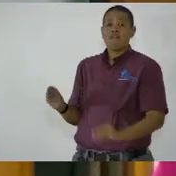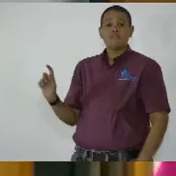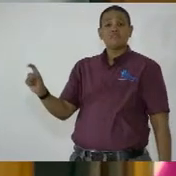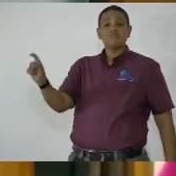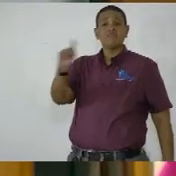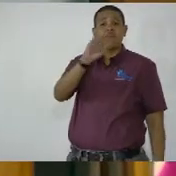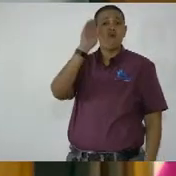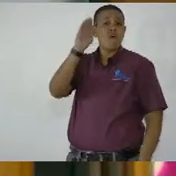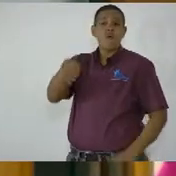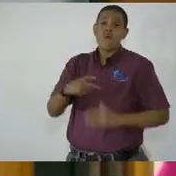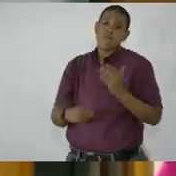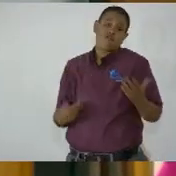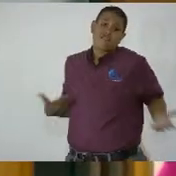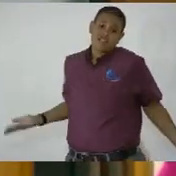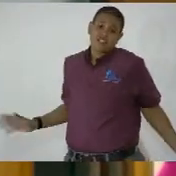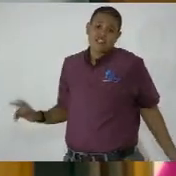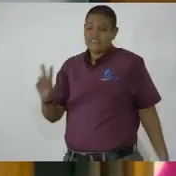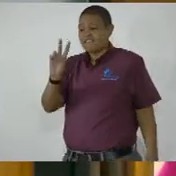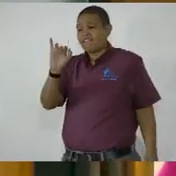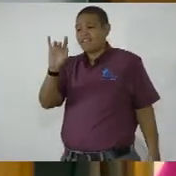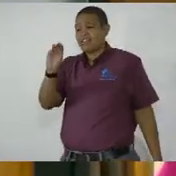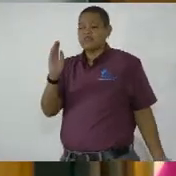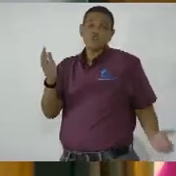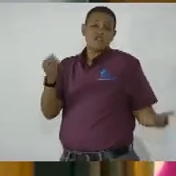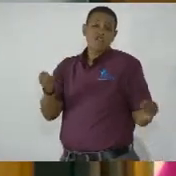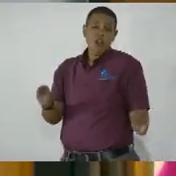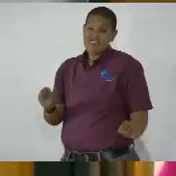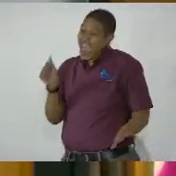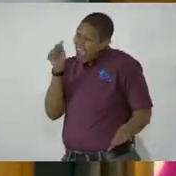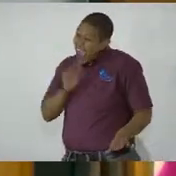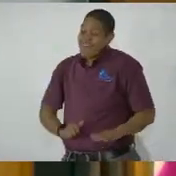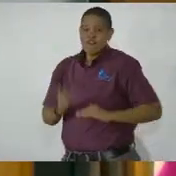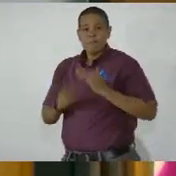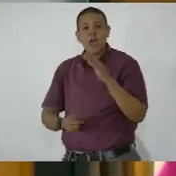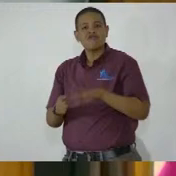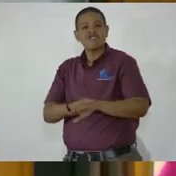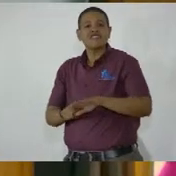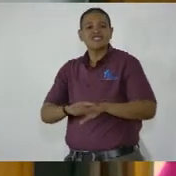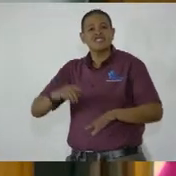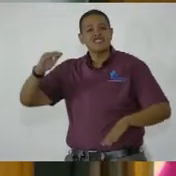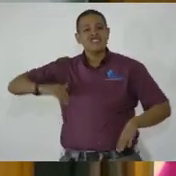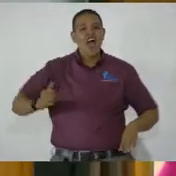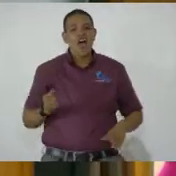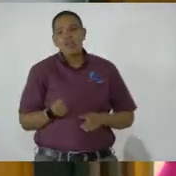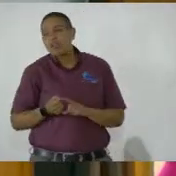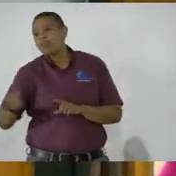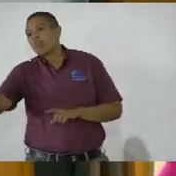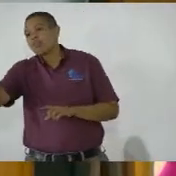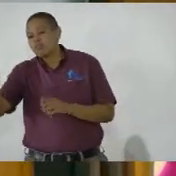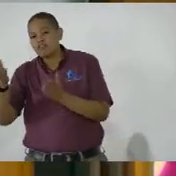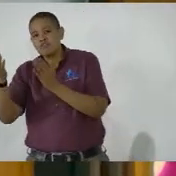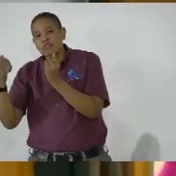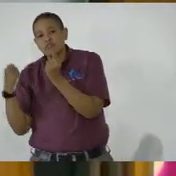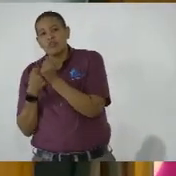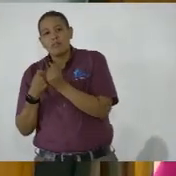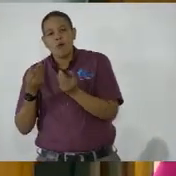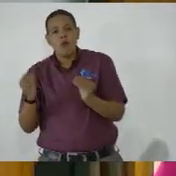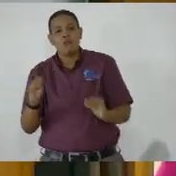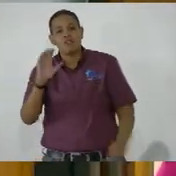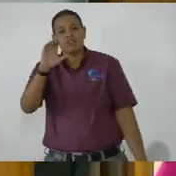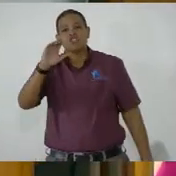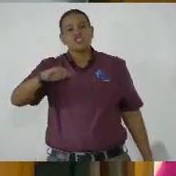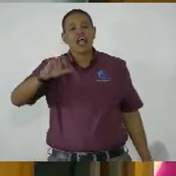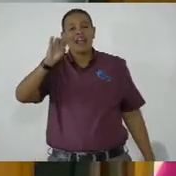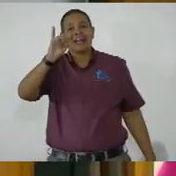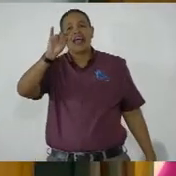every parish, there's a victim service office, child diversion offices, and